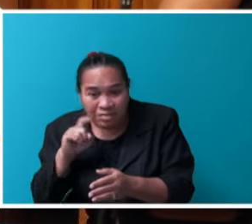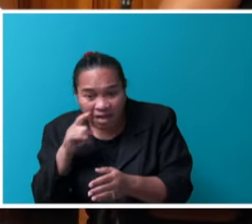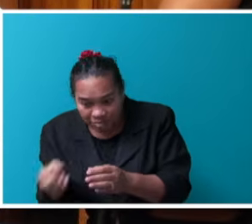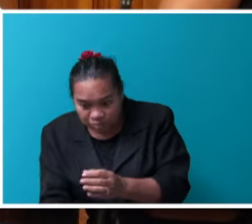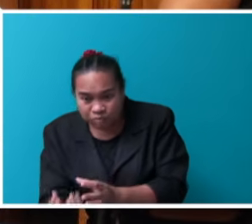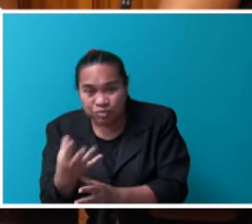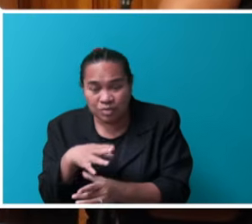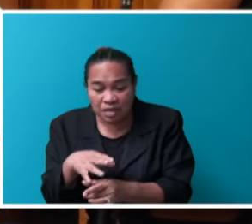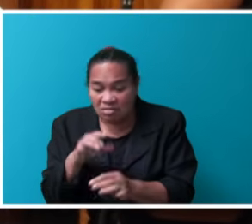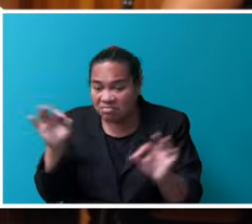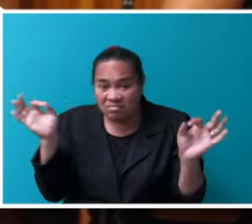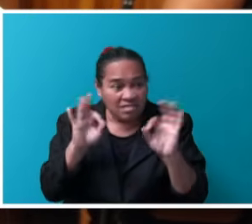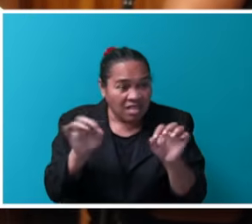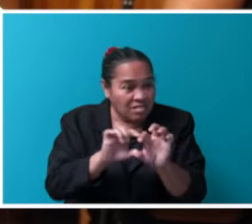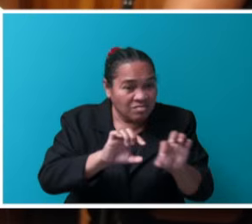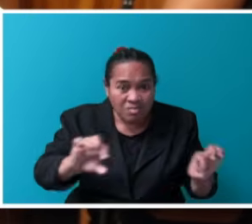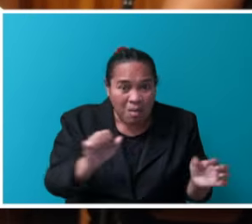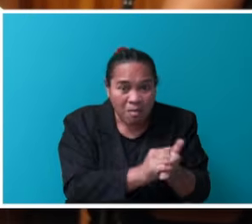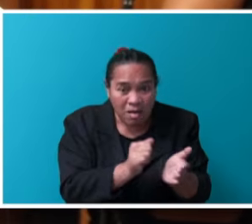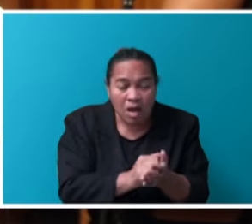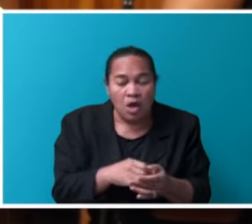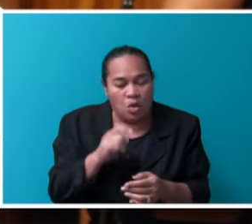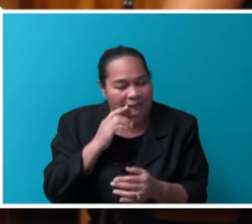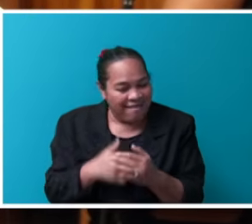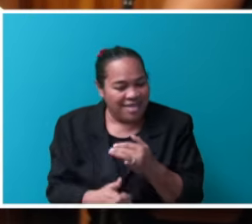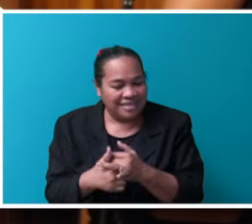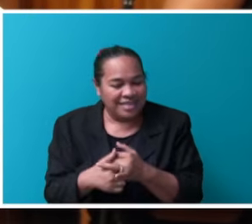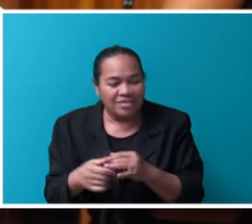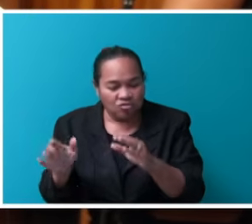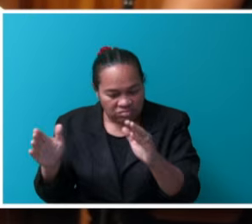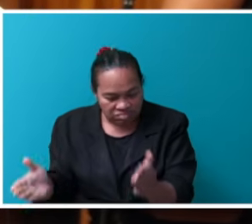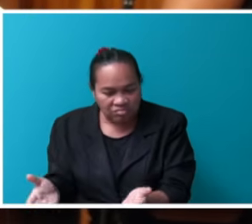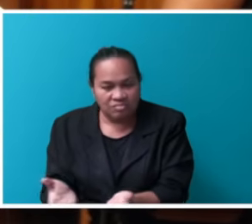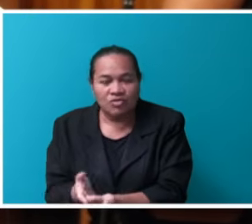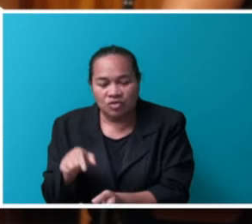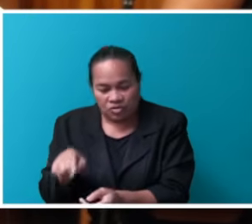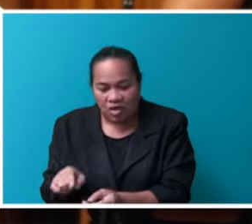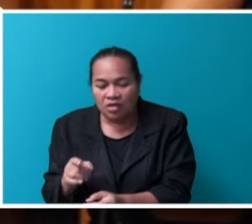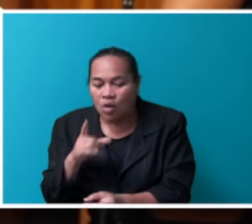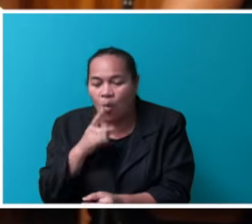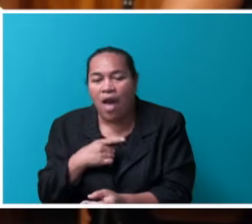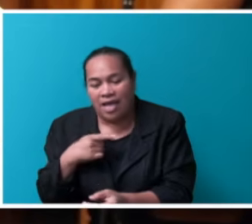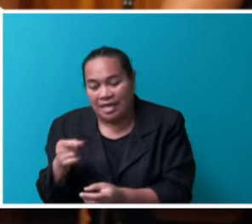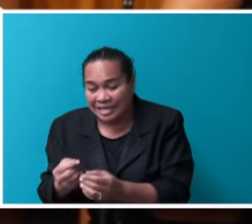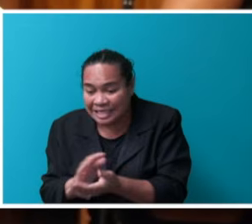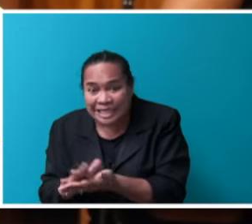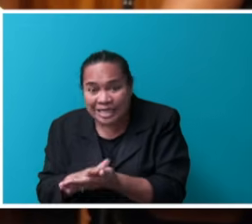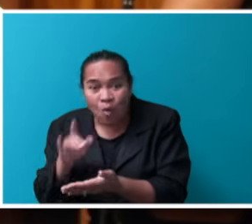water is not available will have access to borehole facilities to provide clean drinking water and sanitation.